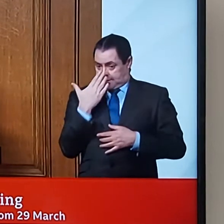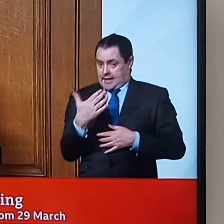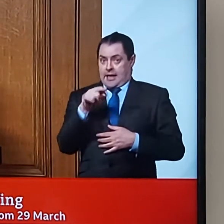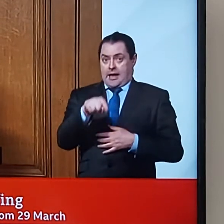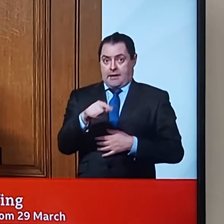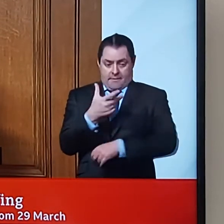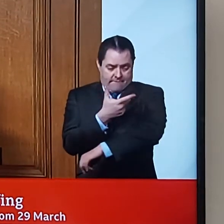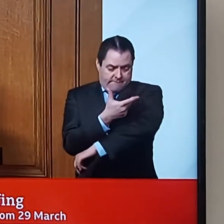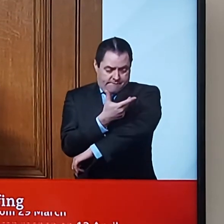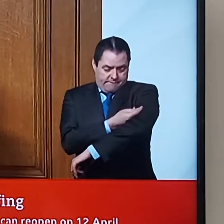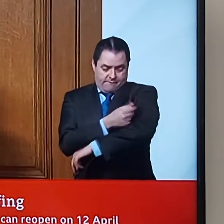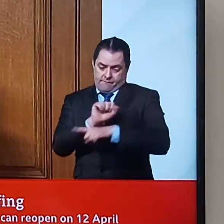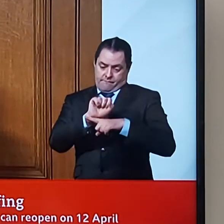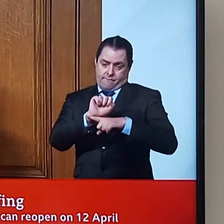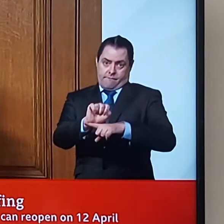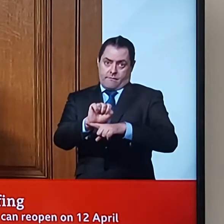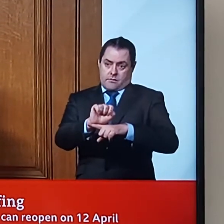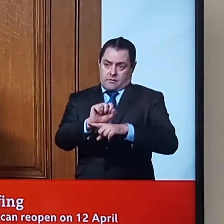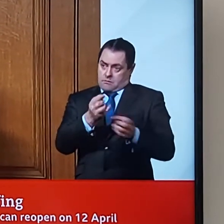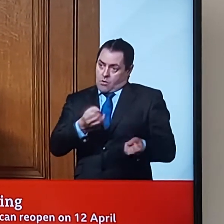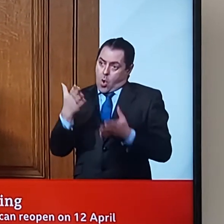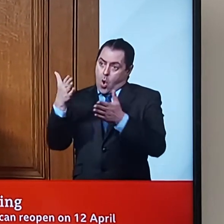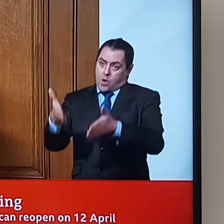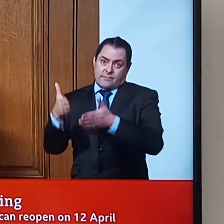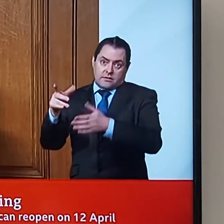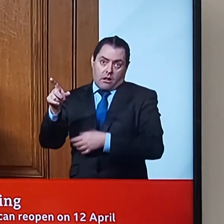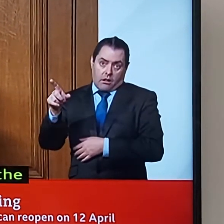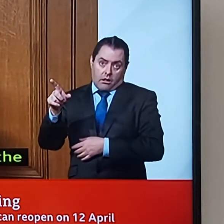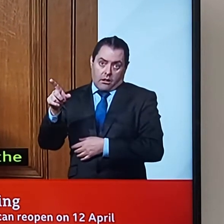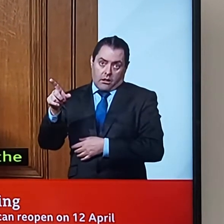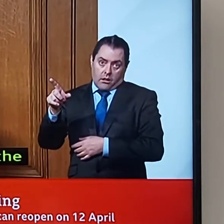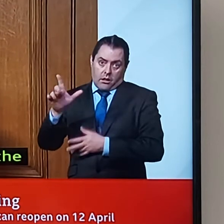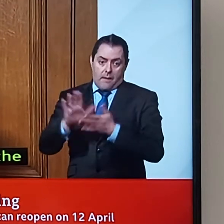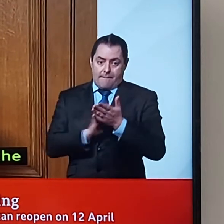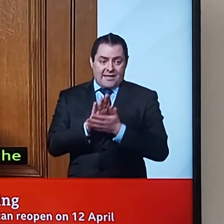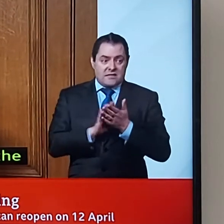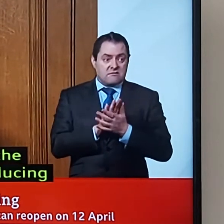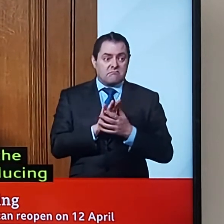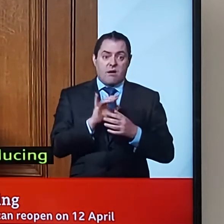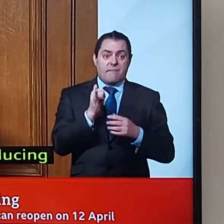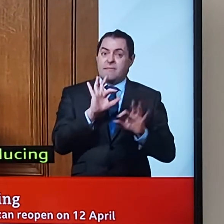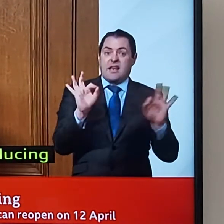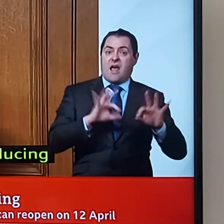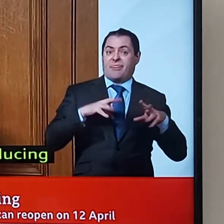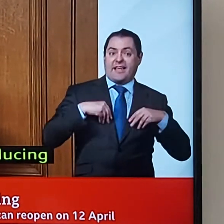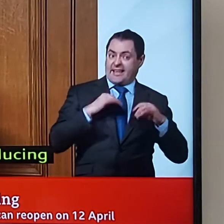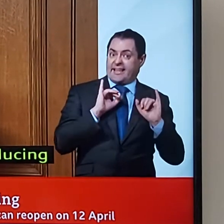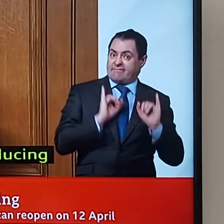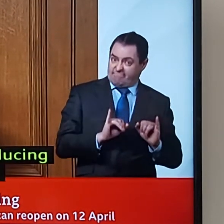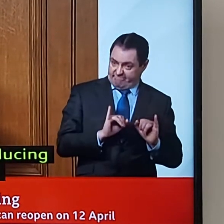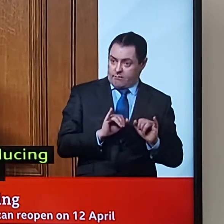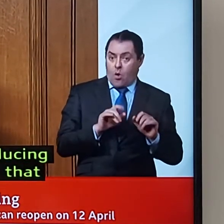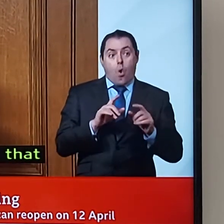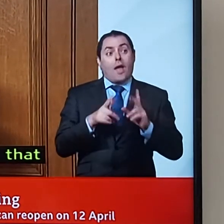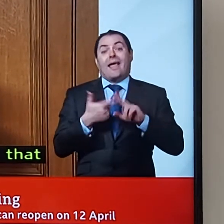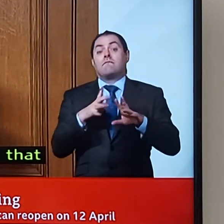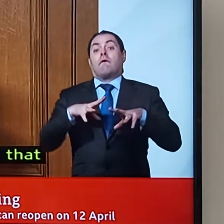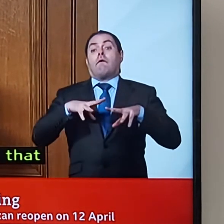vaccines reducing your chance of going to hospital, so that's made up of reducing the risk of infection and then reducing the risk of severe disease, both of them